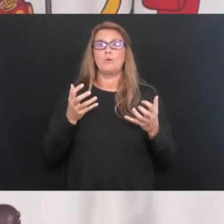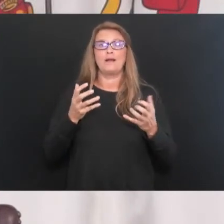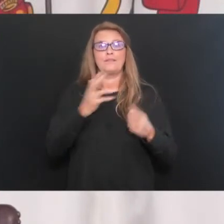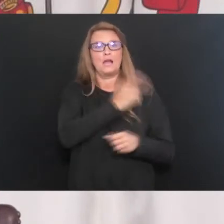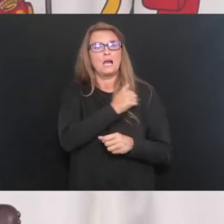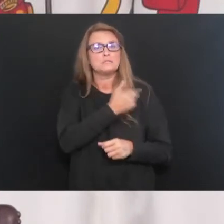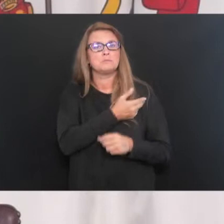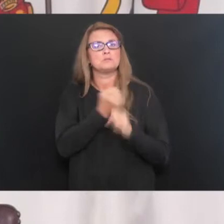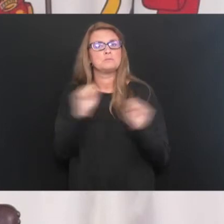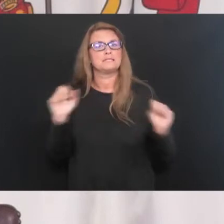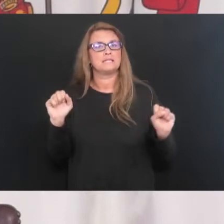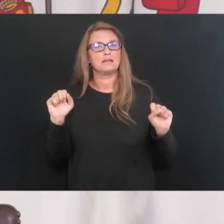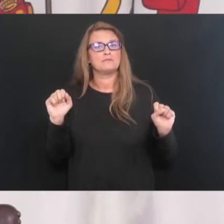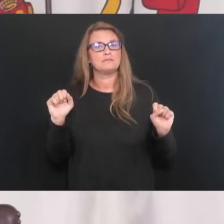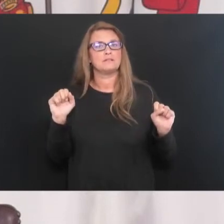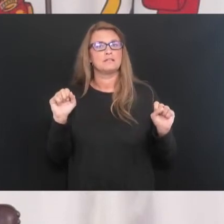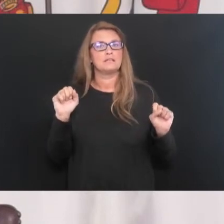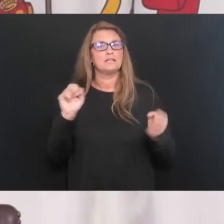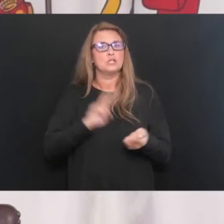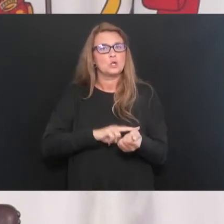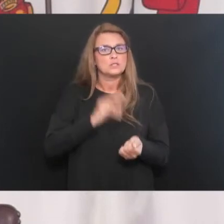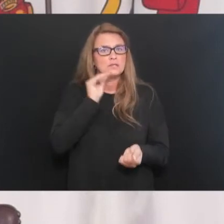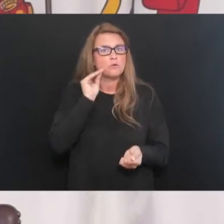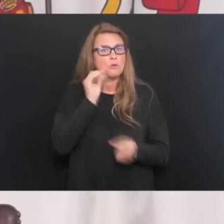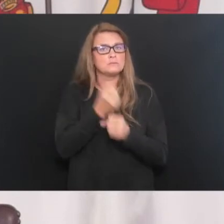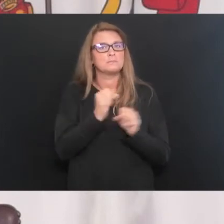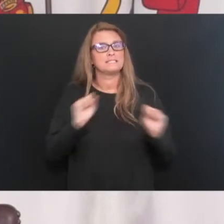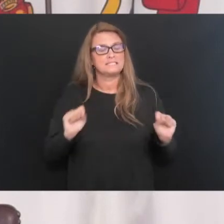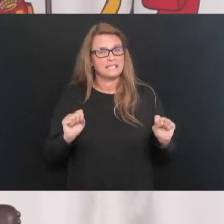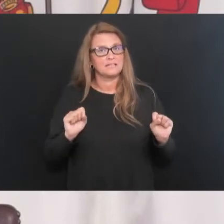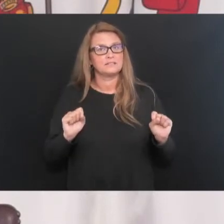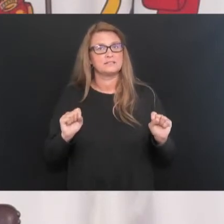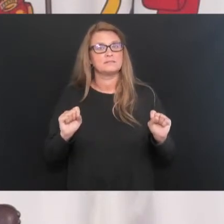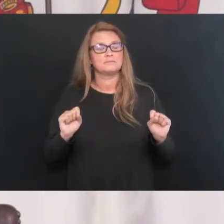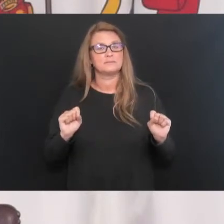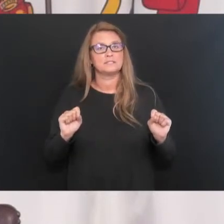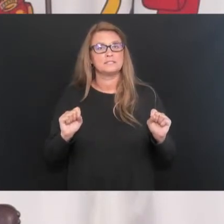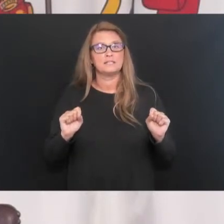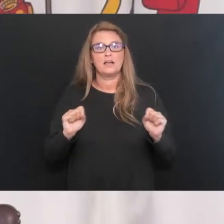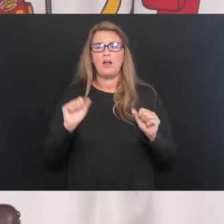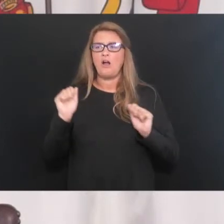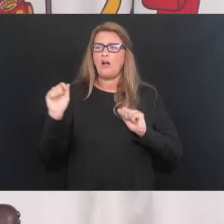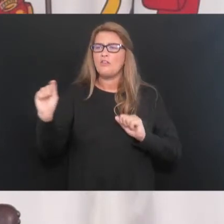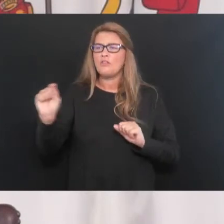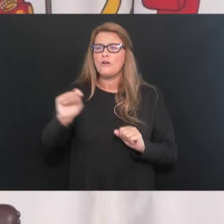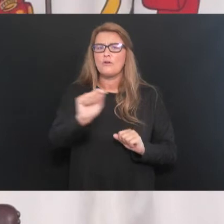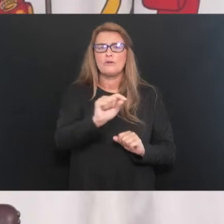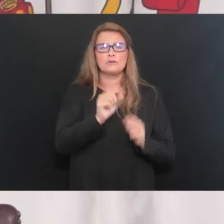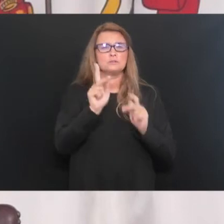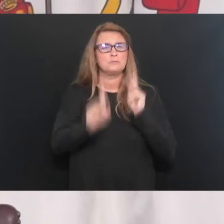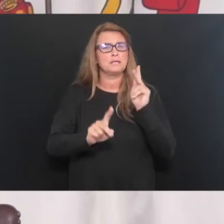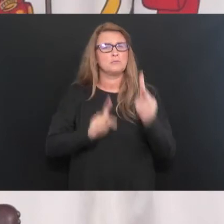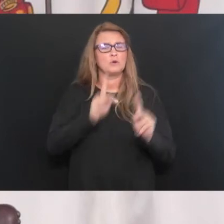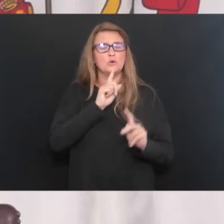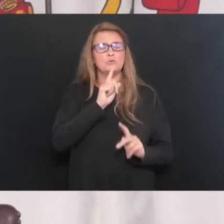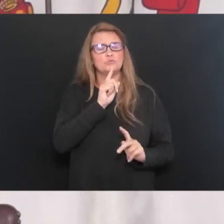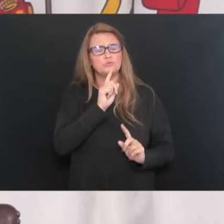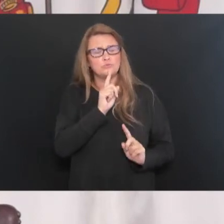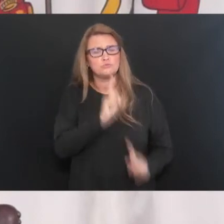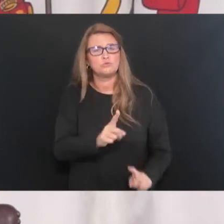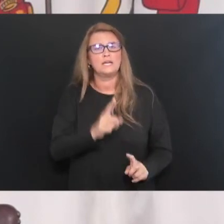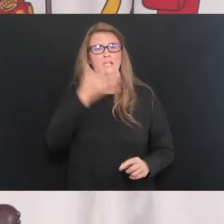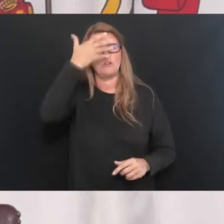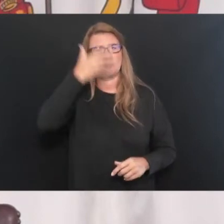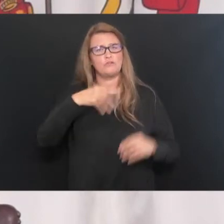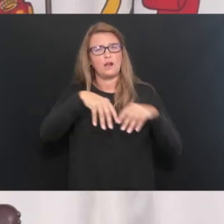institutions that do incredible work. Our hospitals, our nursing homes, those folks that are really on the front